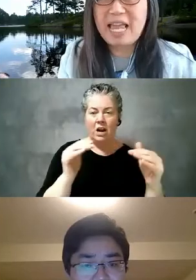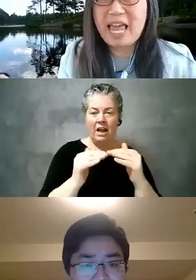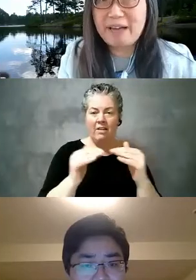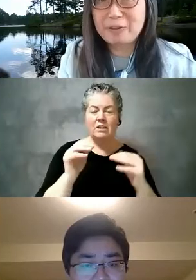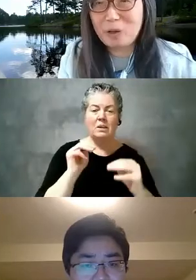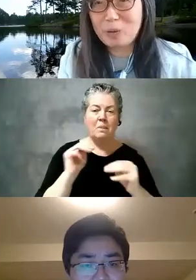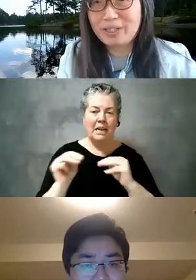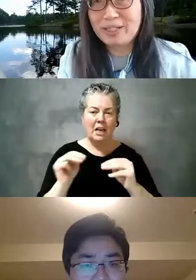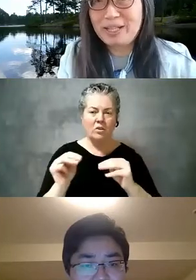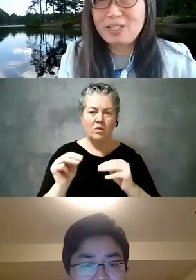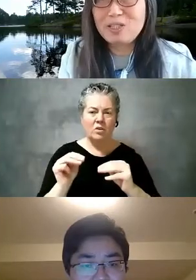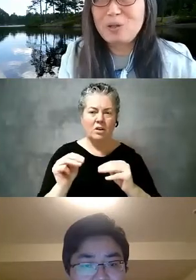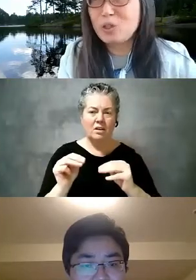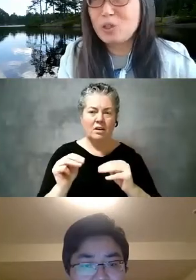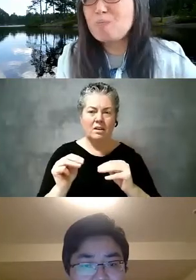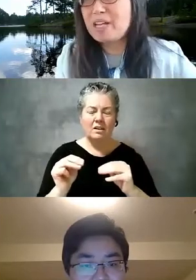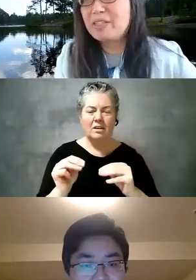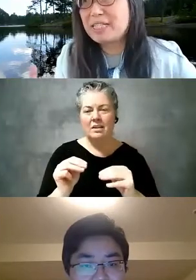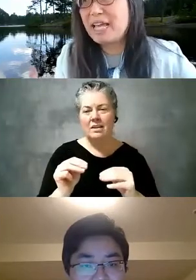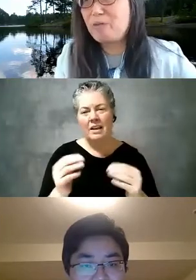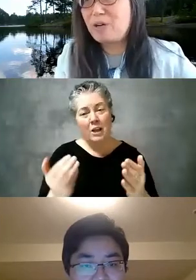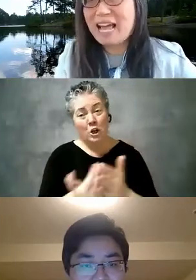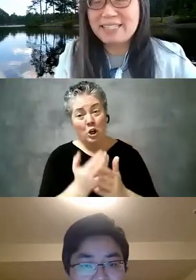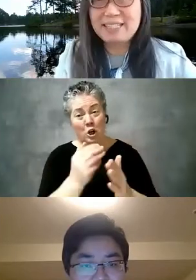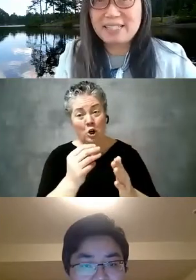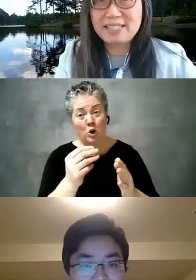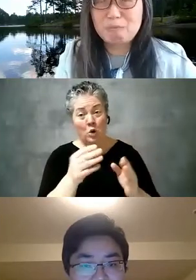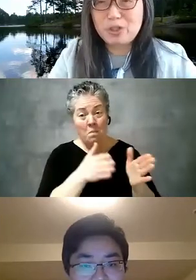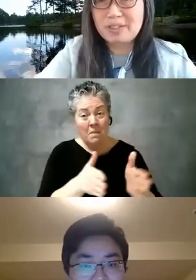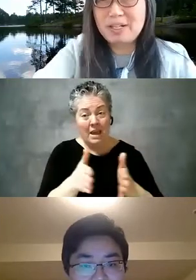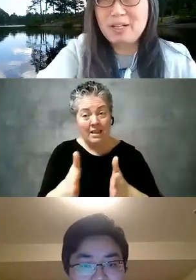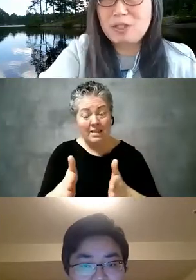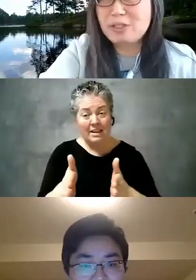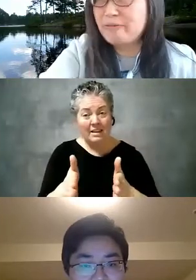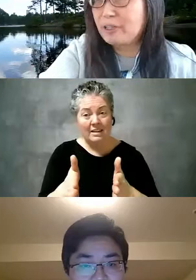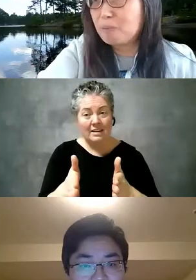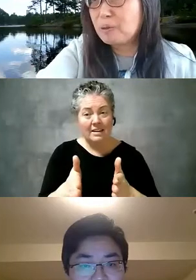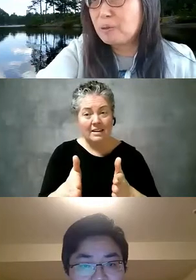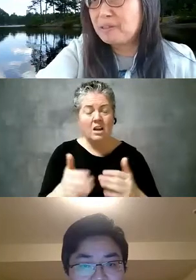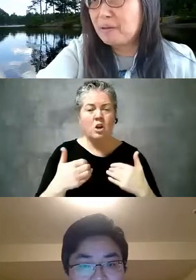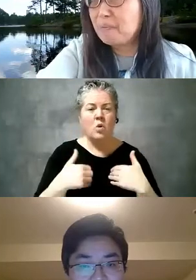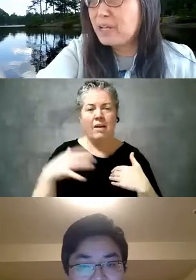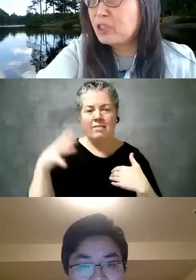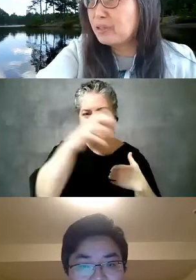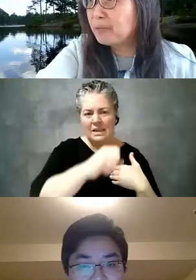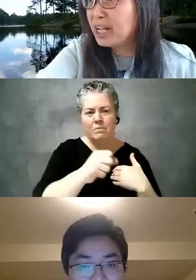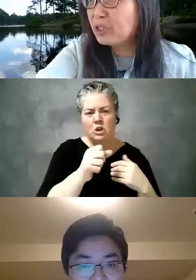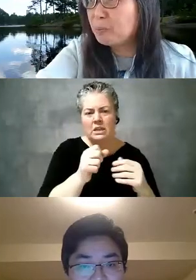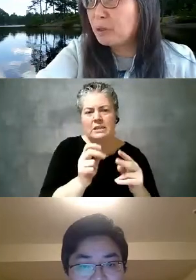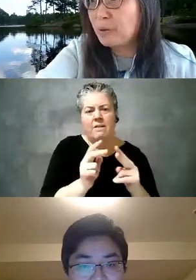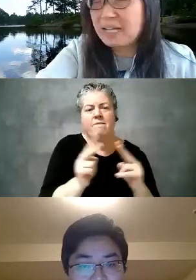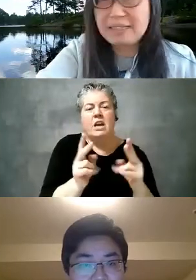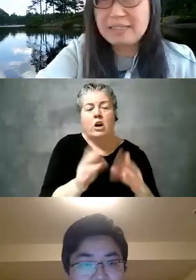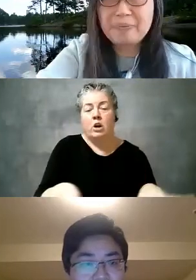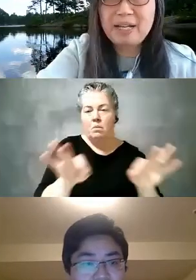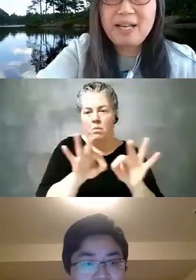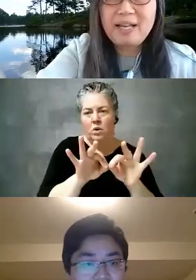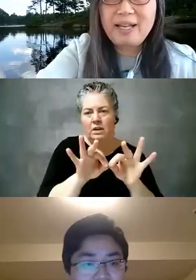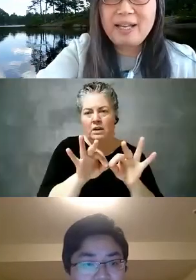assumption doesn't have to hold. So in a new method, they have relaxed this assumption, which is very important, major